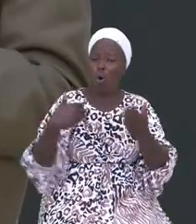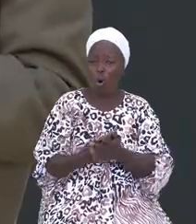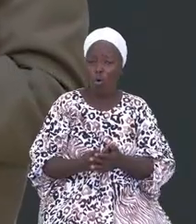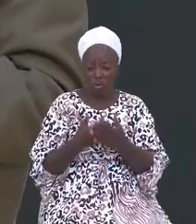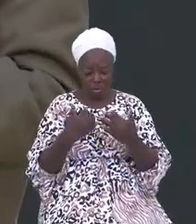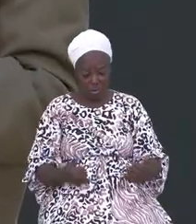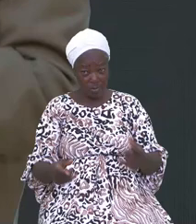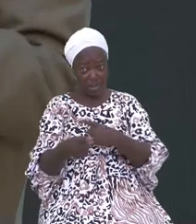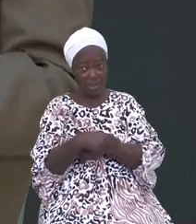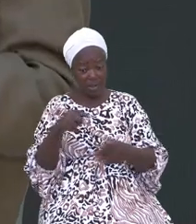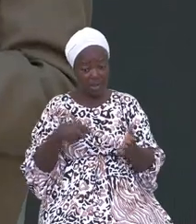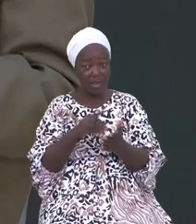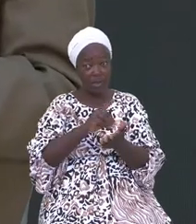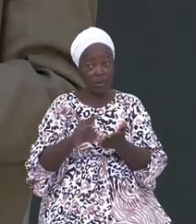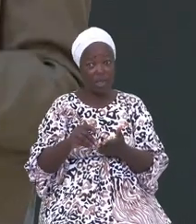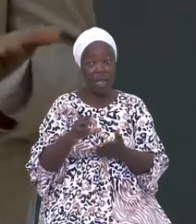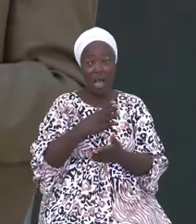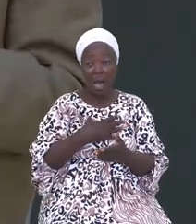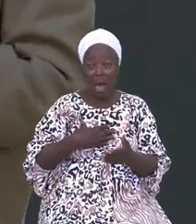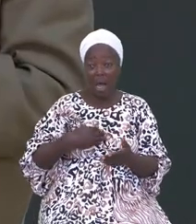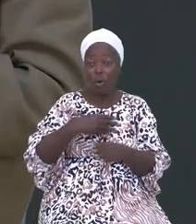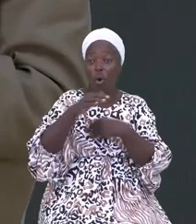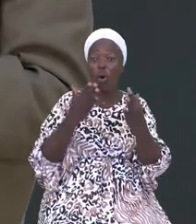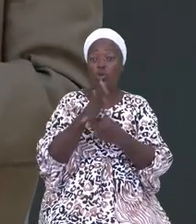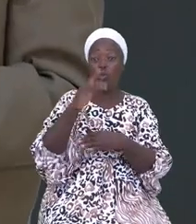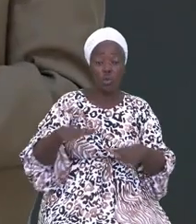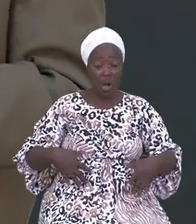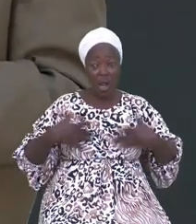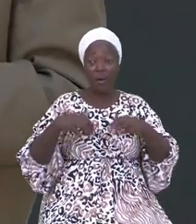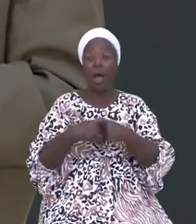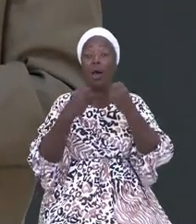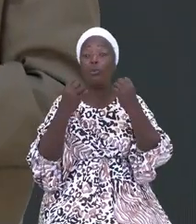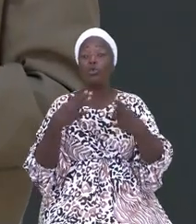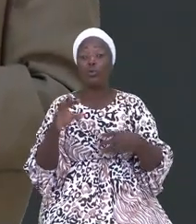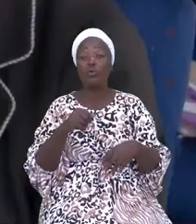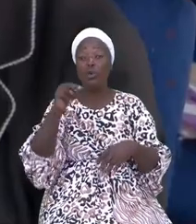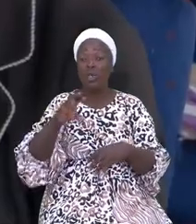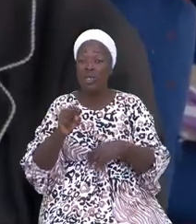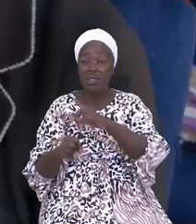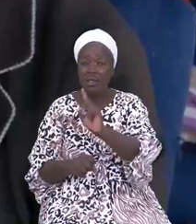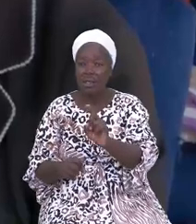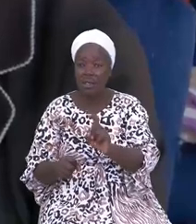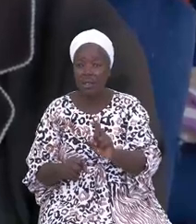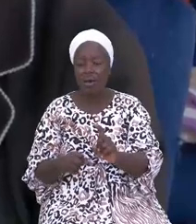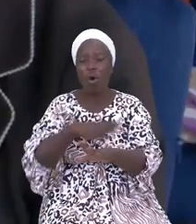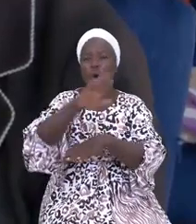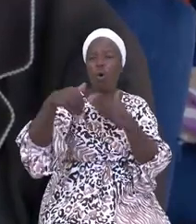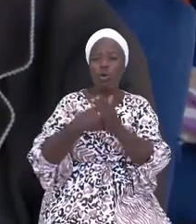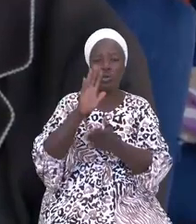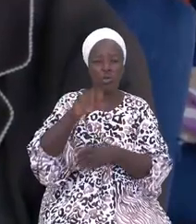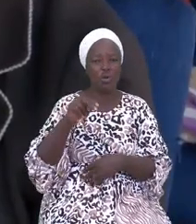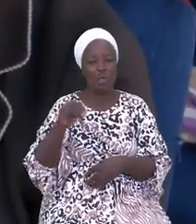Today, this week, and the rest of your life, how much of your needs? all your